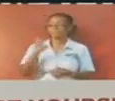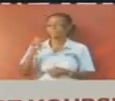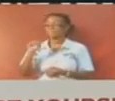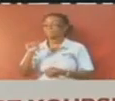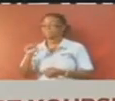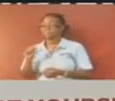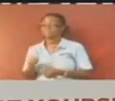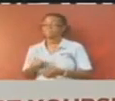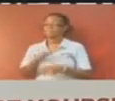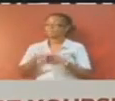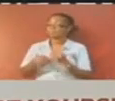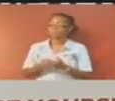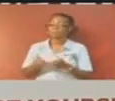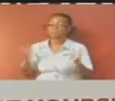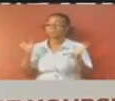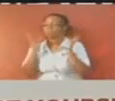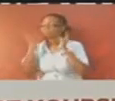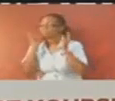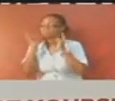listening public, wherever you are.